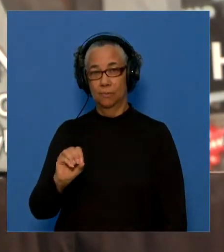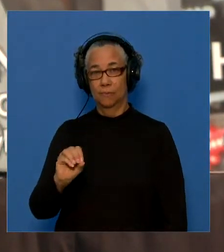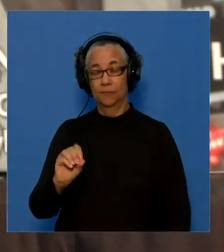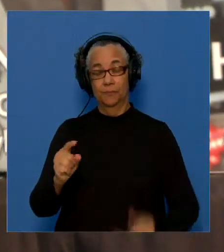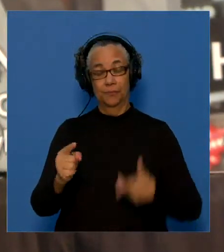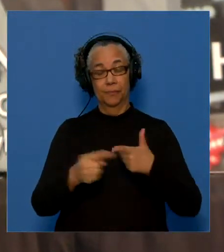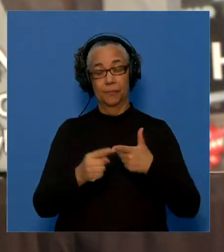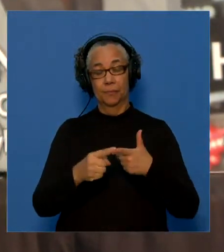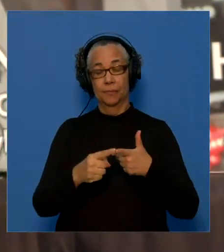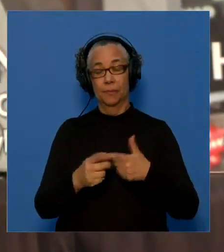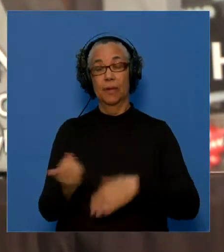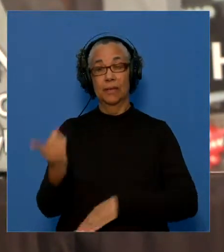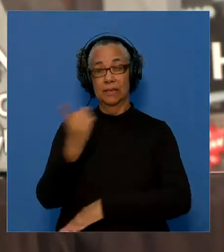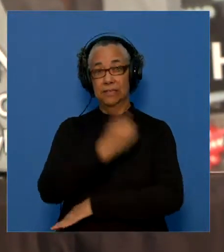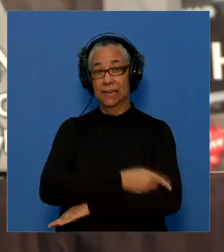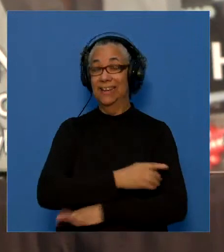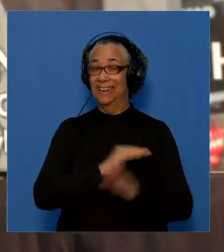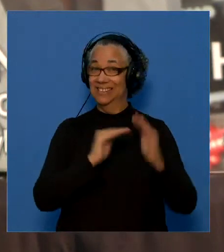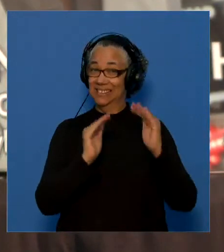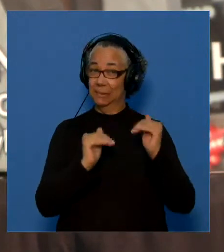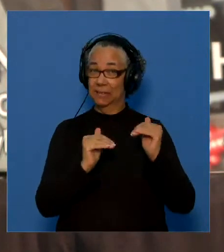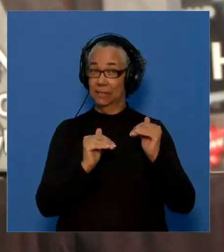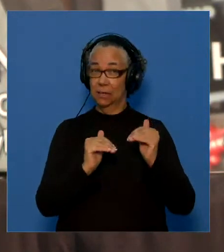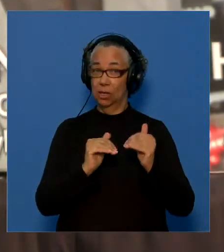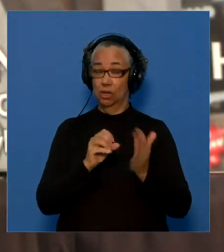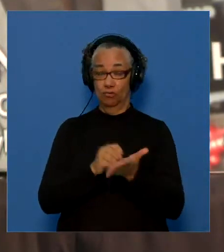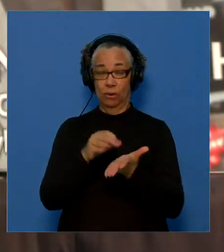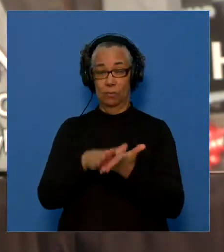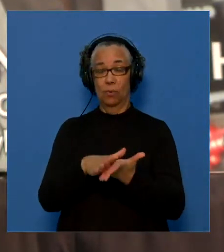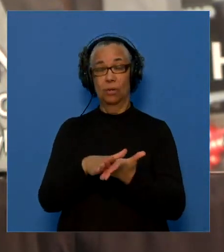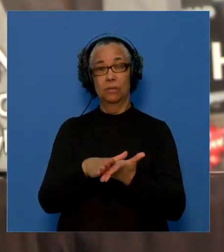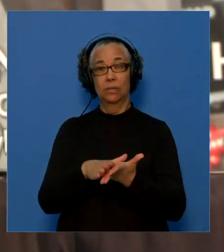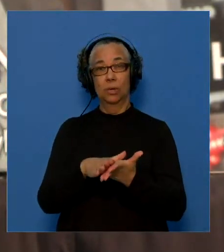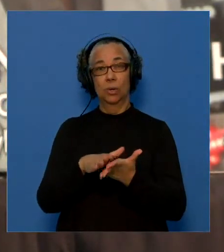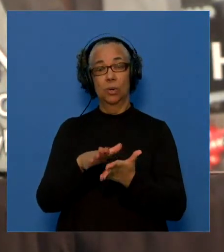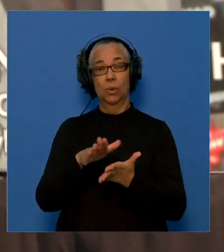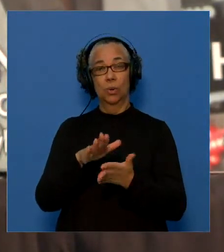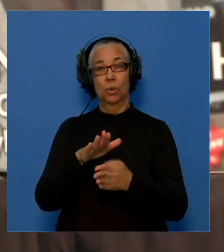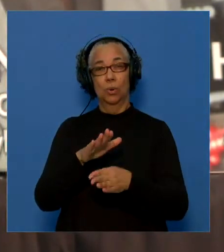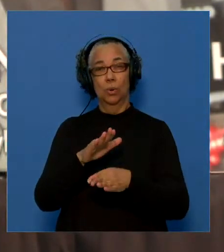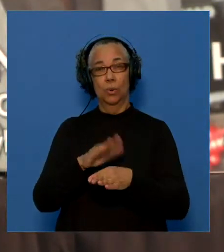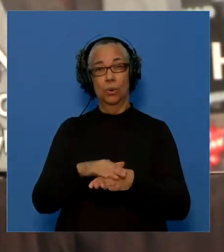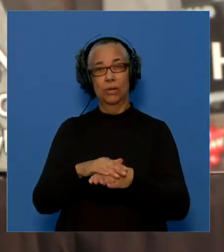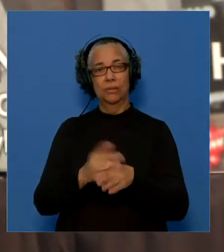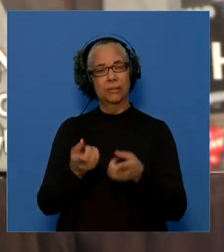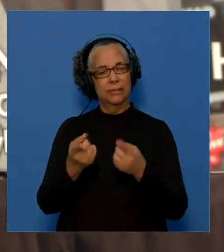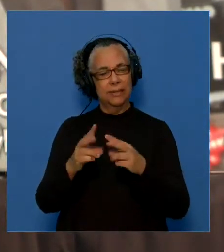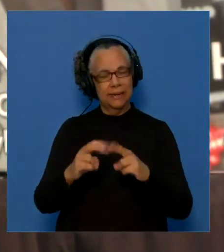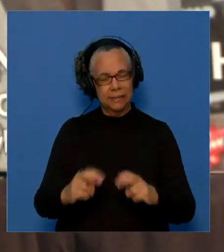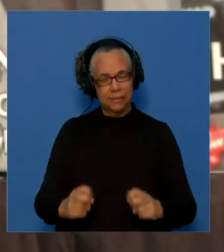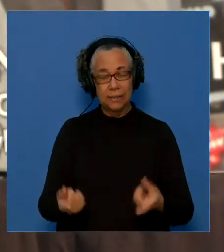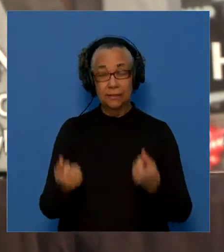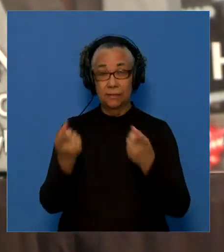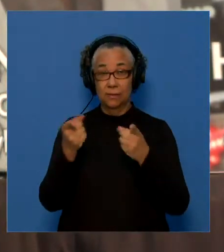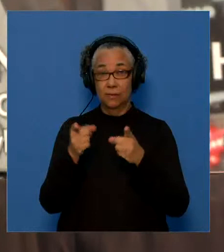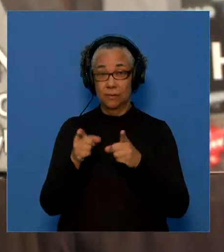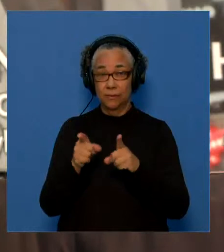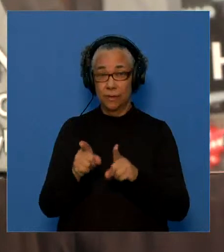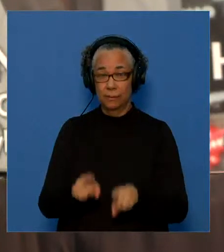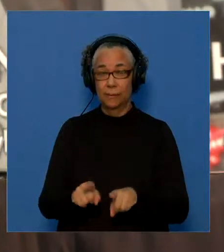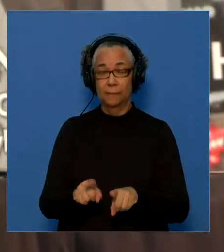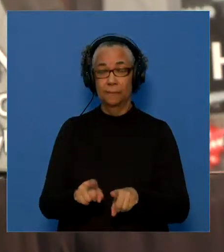Secondly, the date it expects the report on its assessments of the events